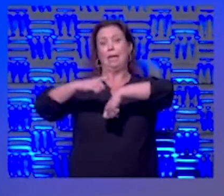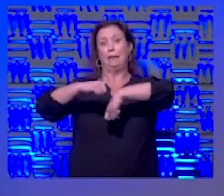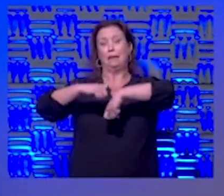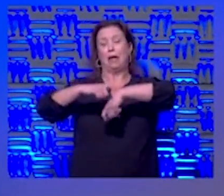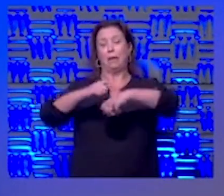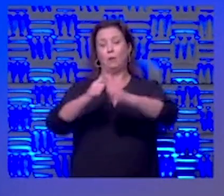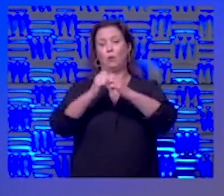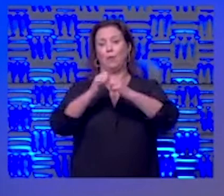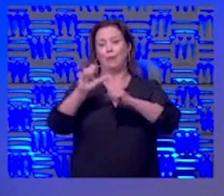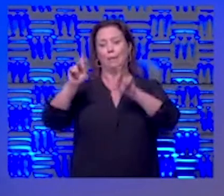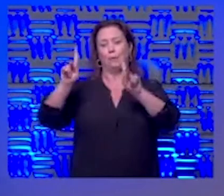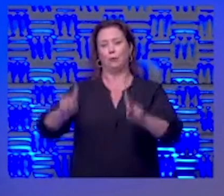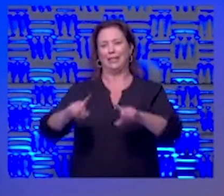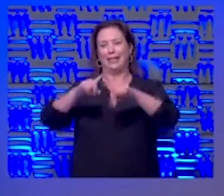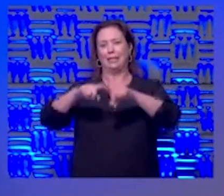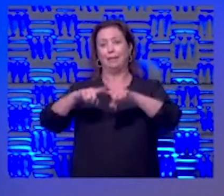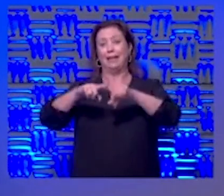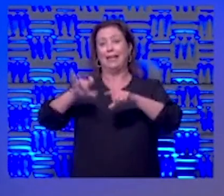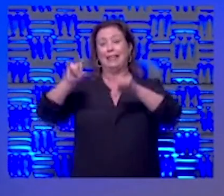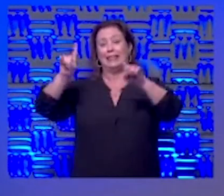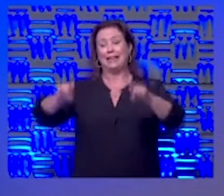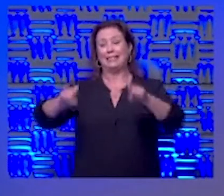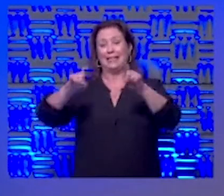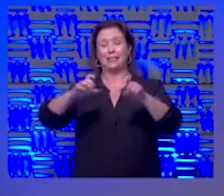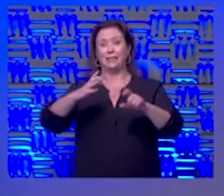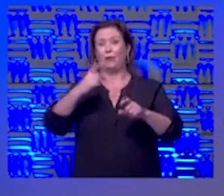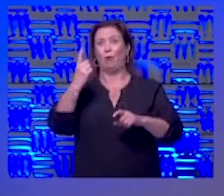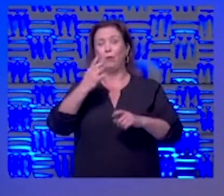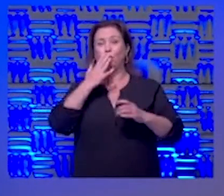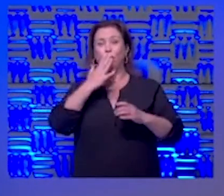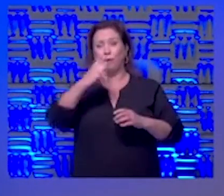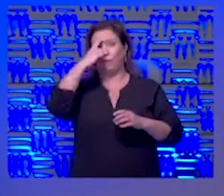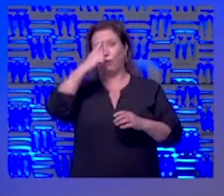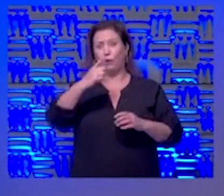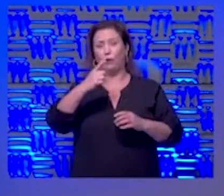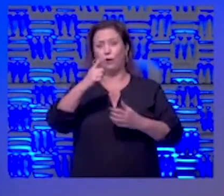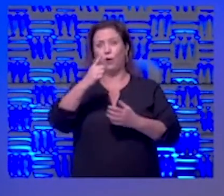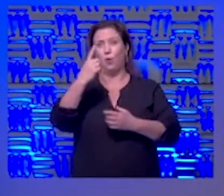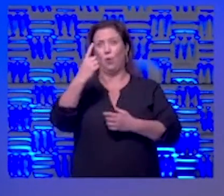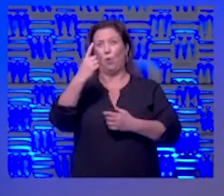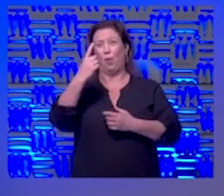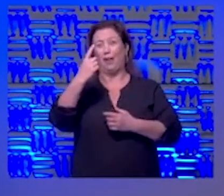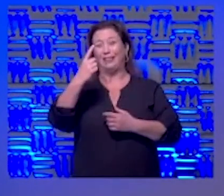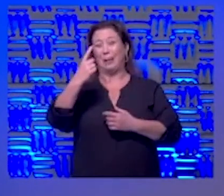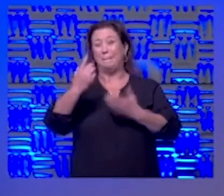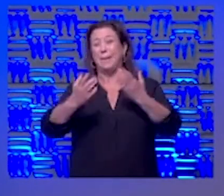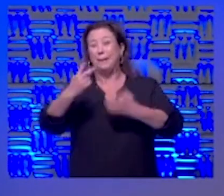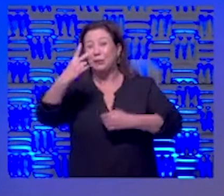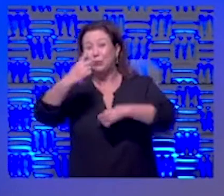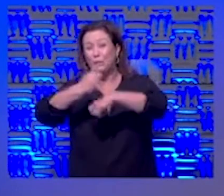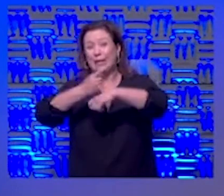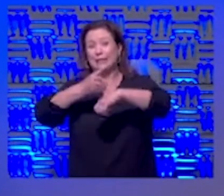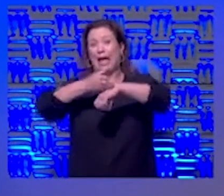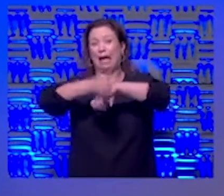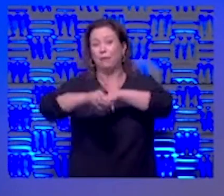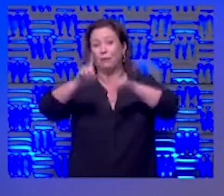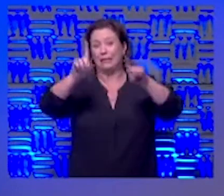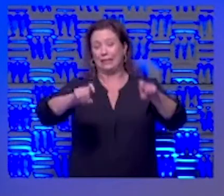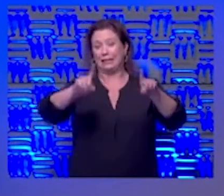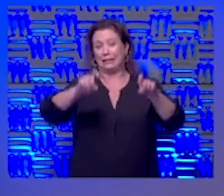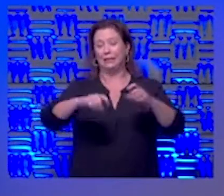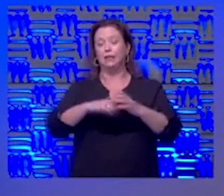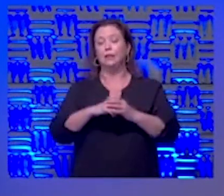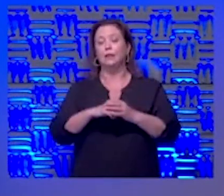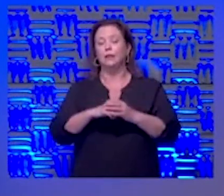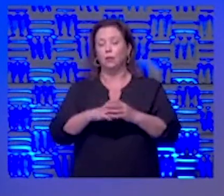that person. In addition, that test is only good for, say, 1, maybe 2 days after that test at the most. And